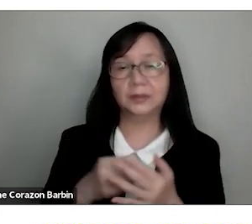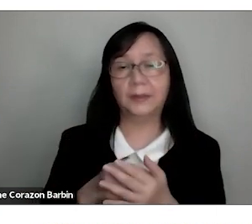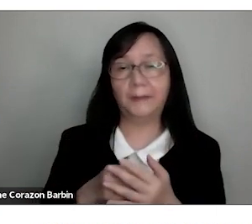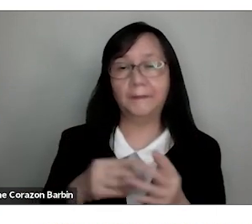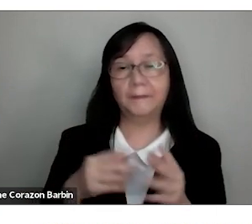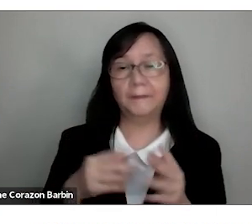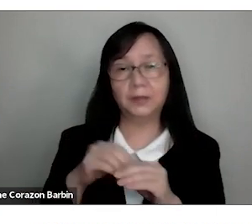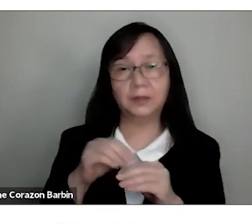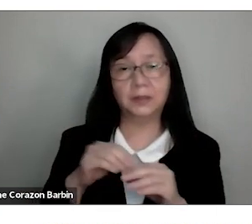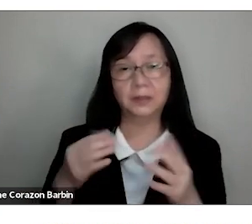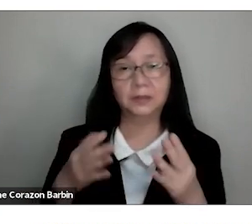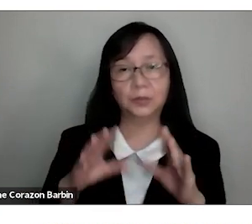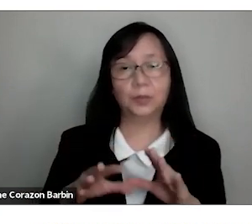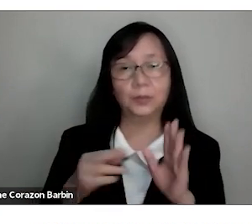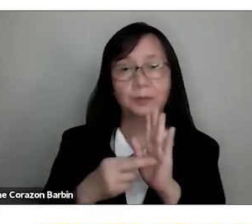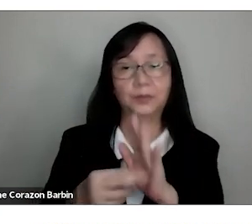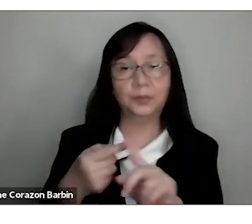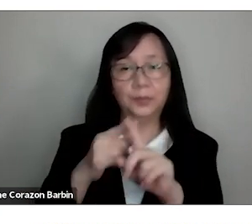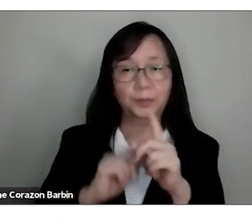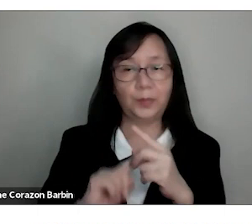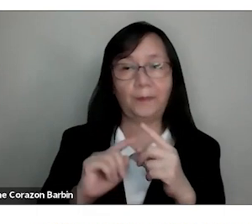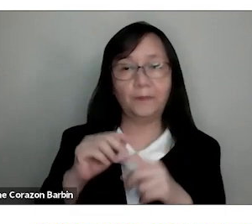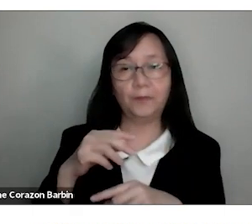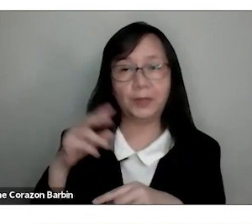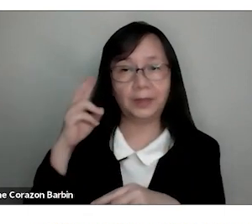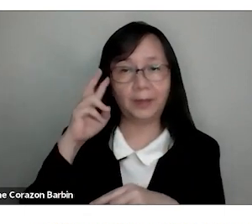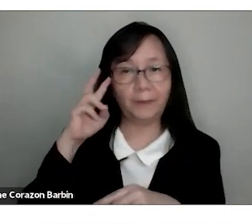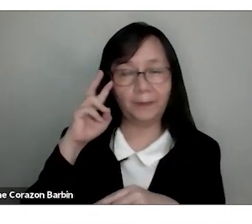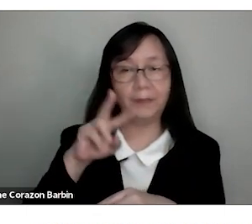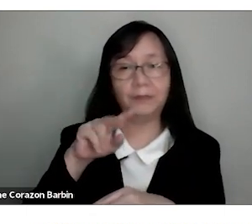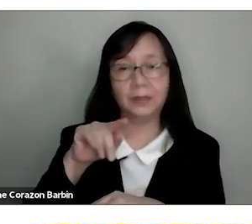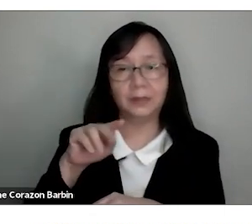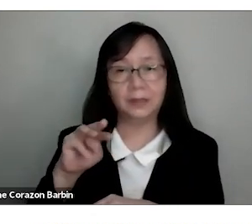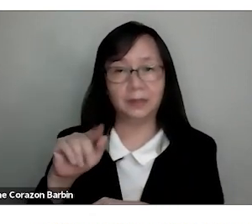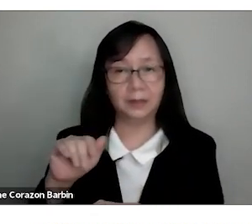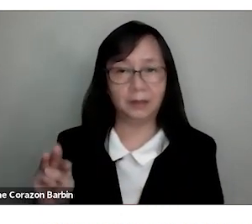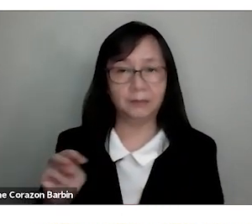in the case of the representative from Vietnam.